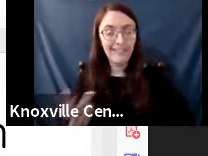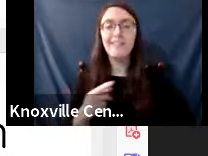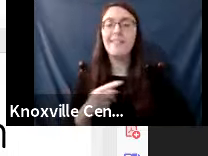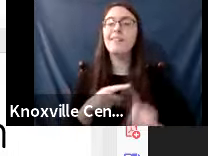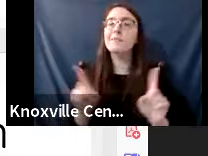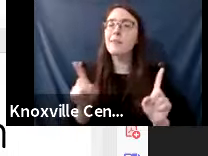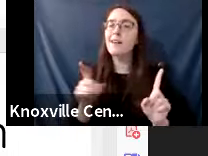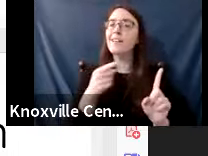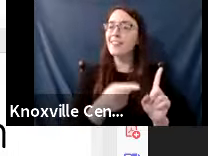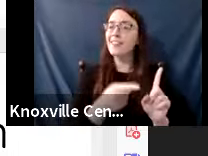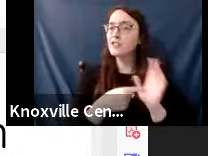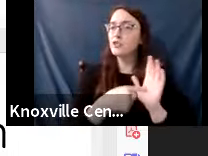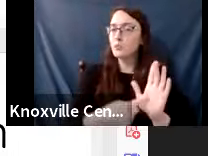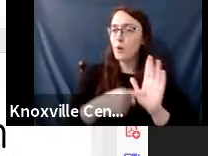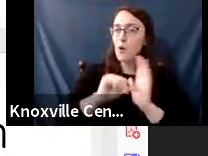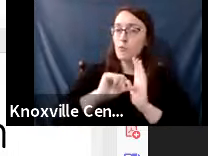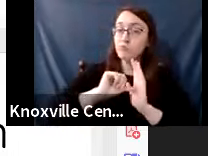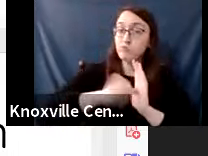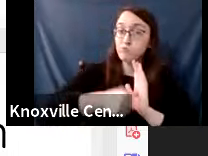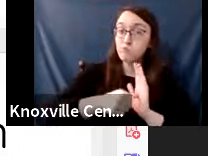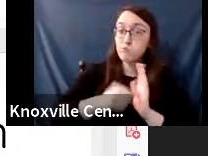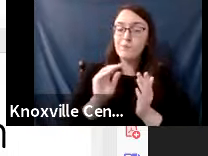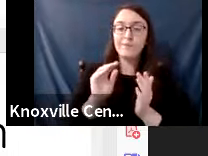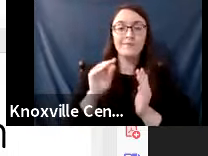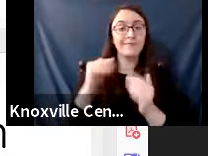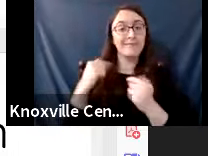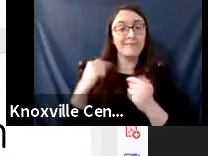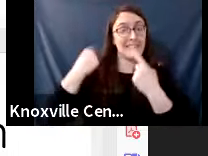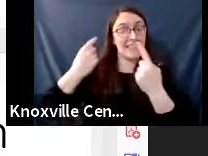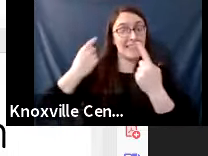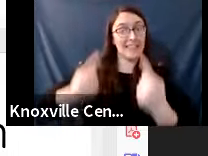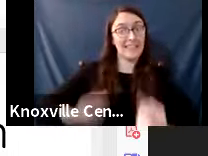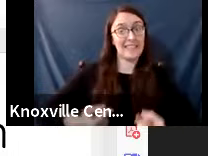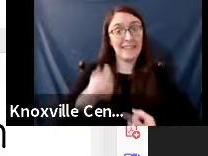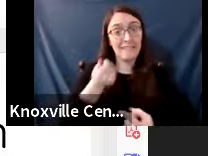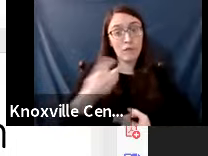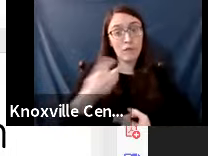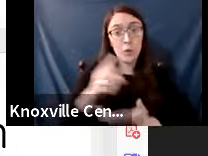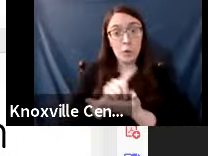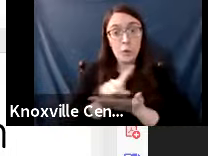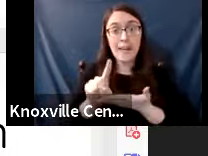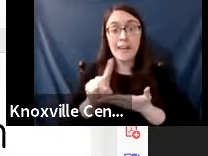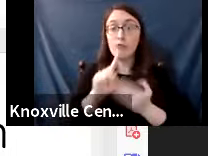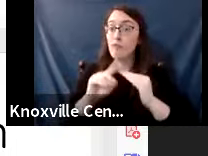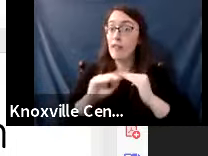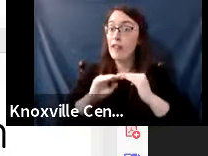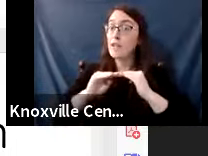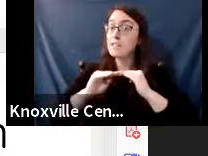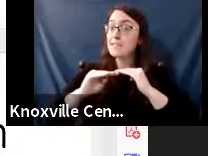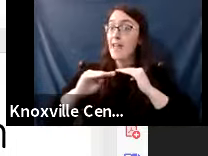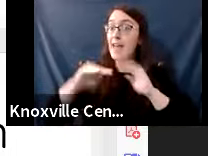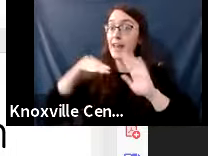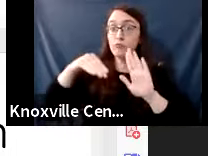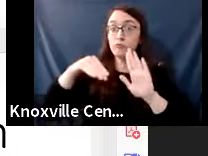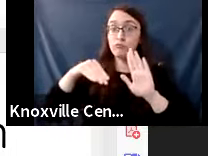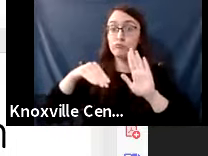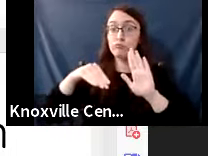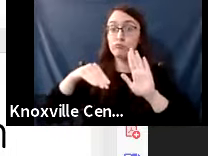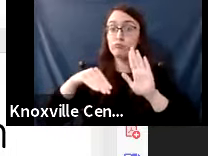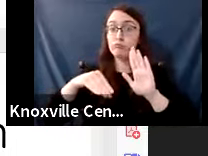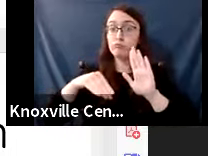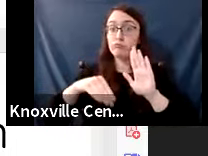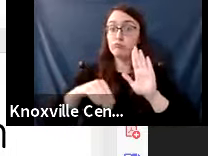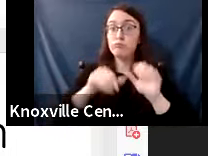drives home how steady the decline has been over the last few weeks. And so we